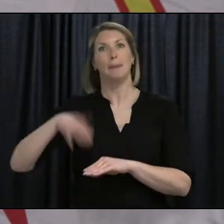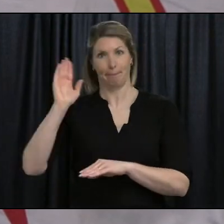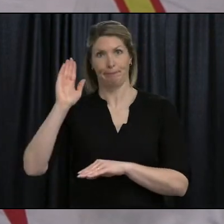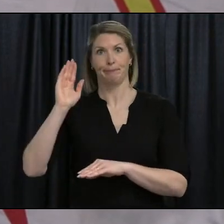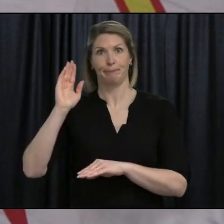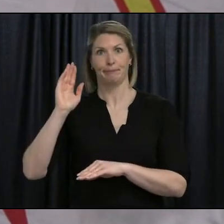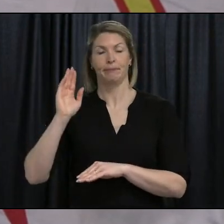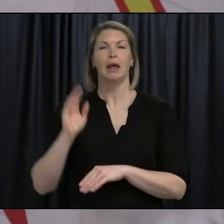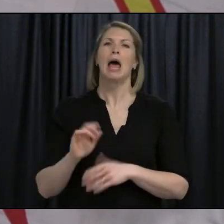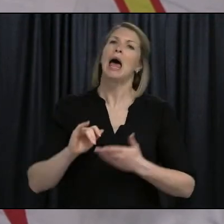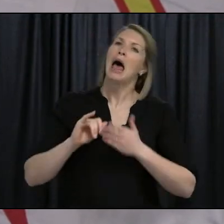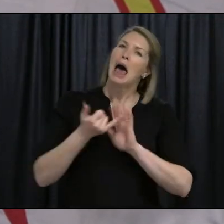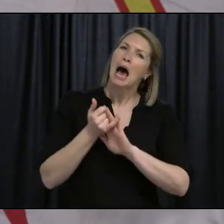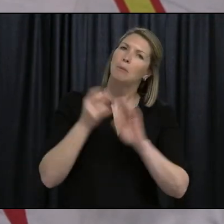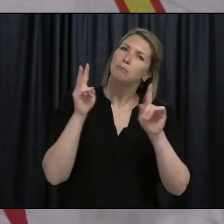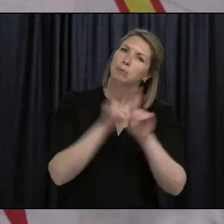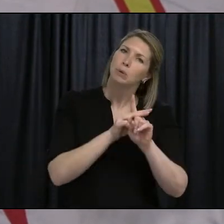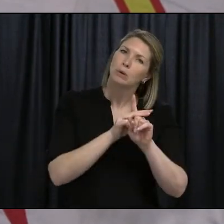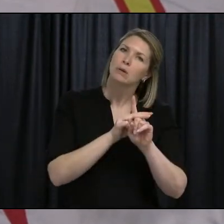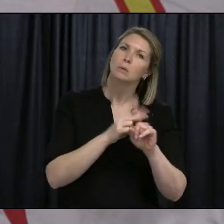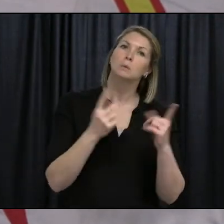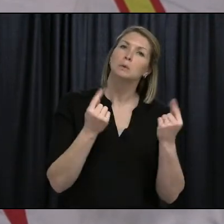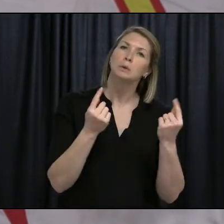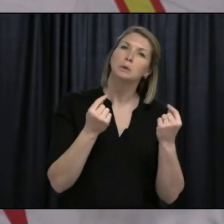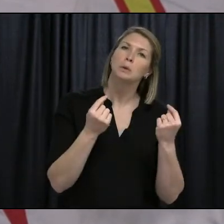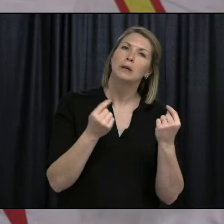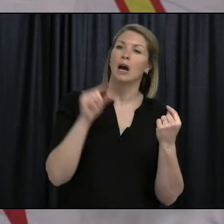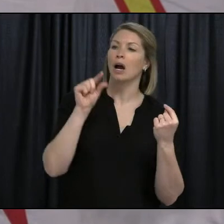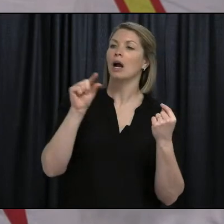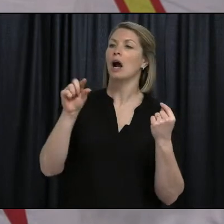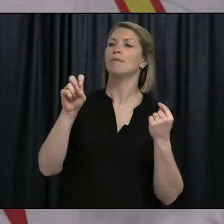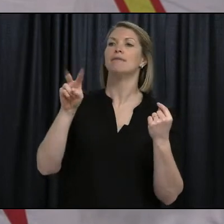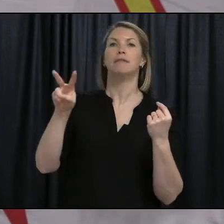by selecting the word book on the government's homepage,